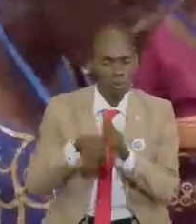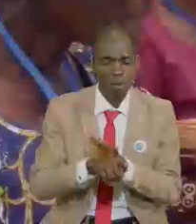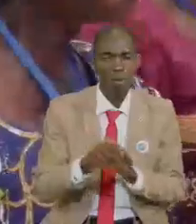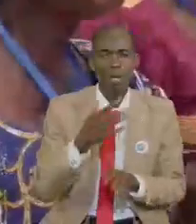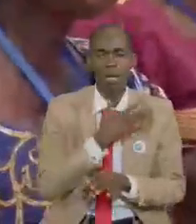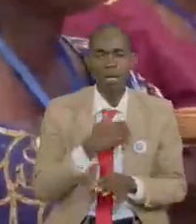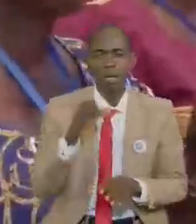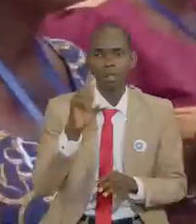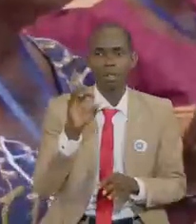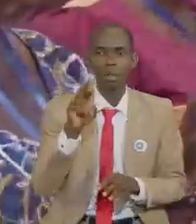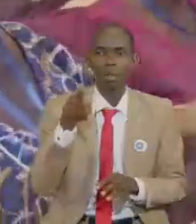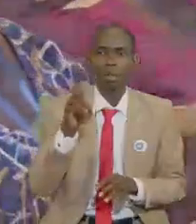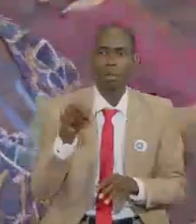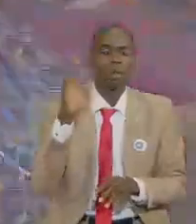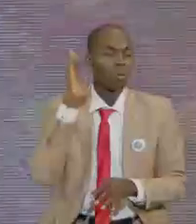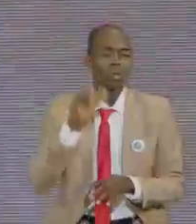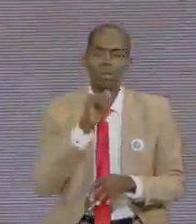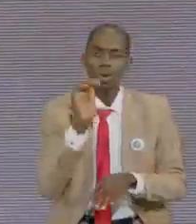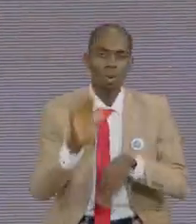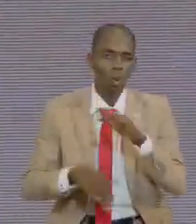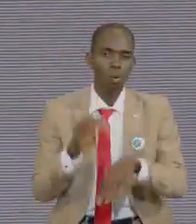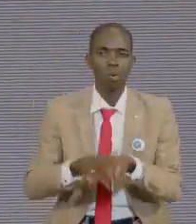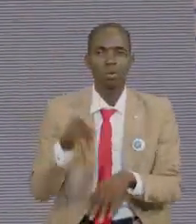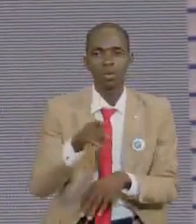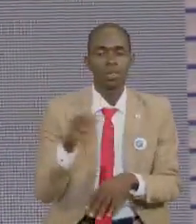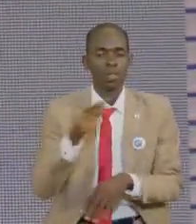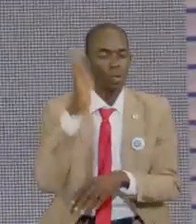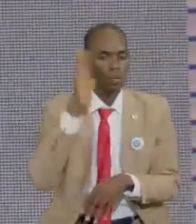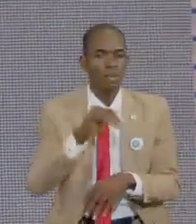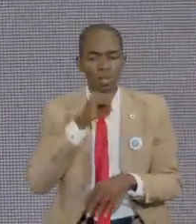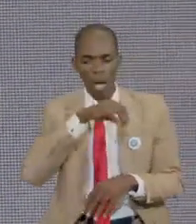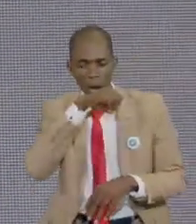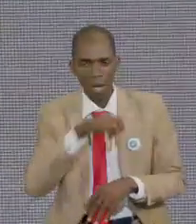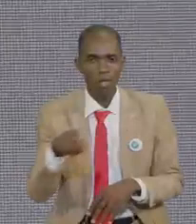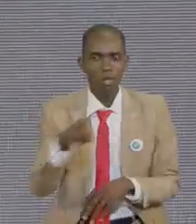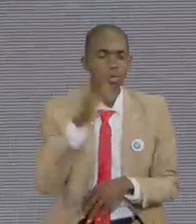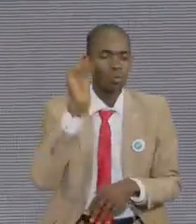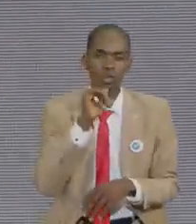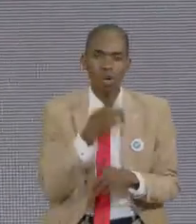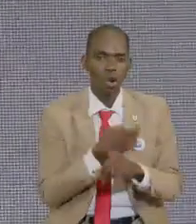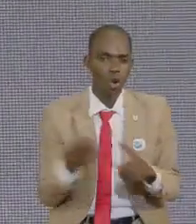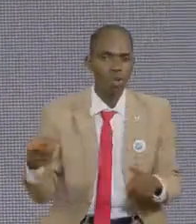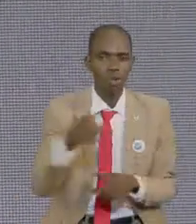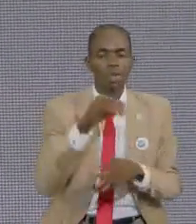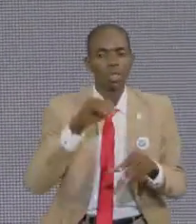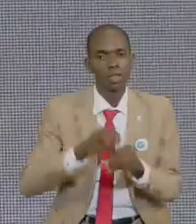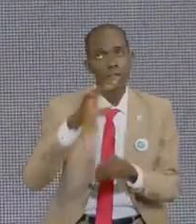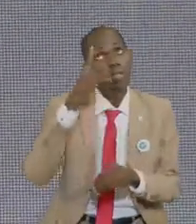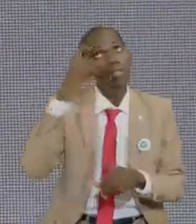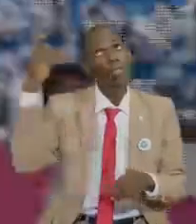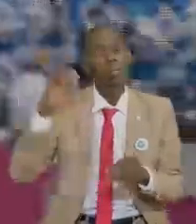you. They will not bite you, and they will not hurt you in your dream or during the